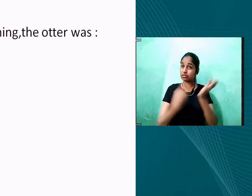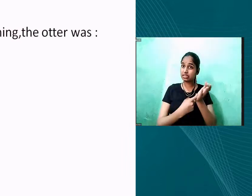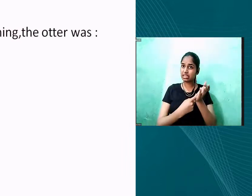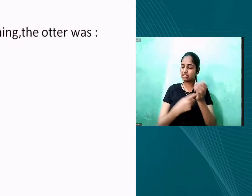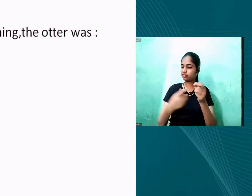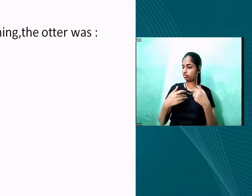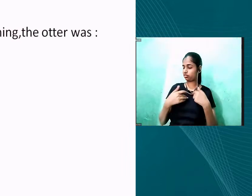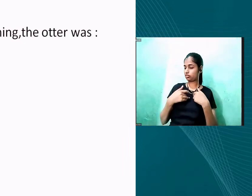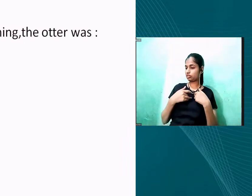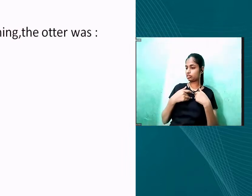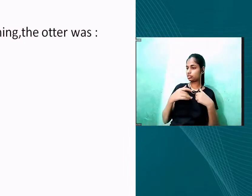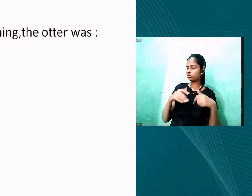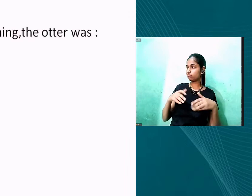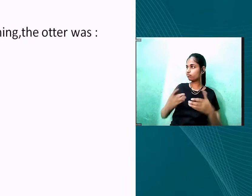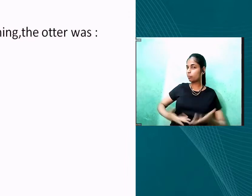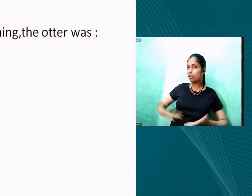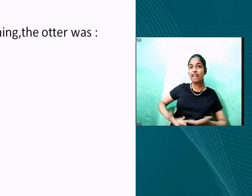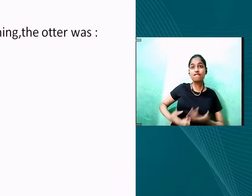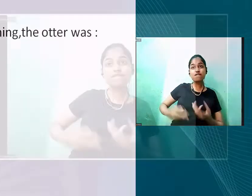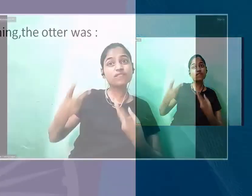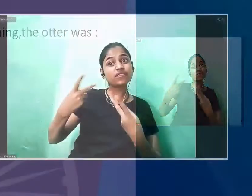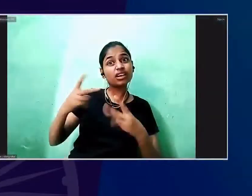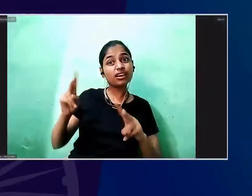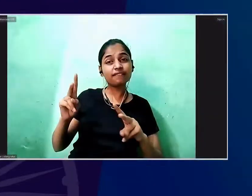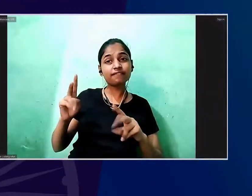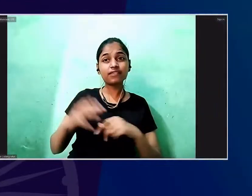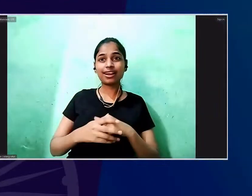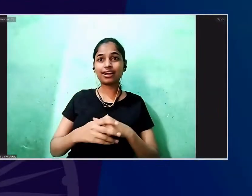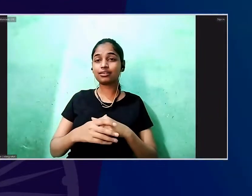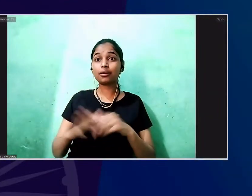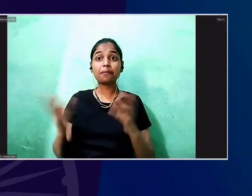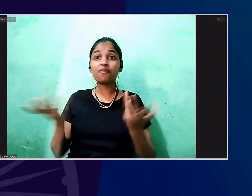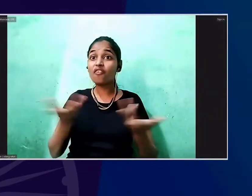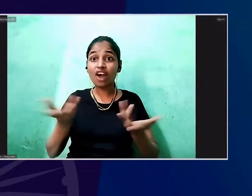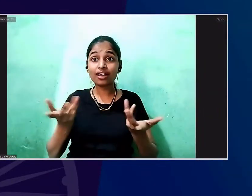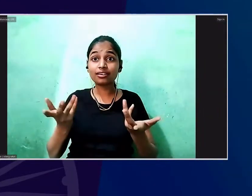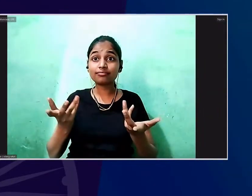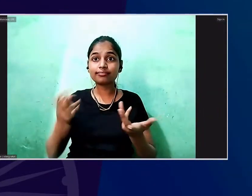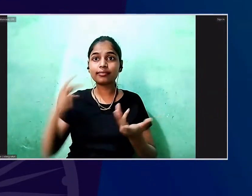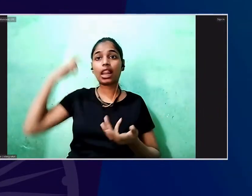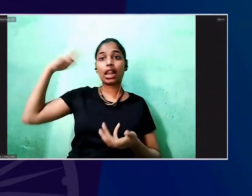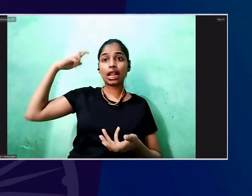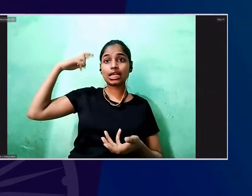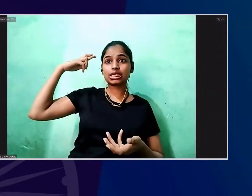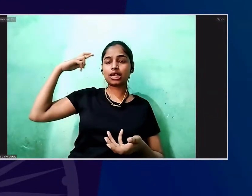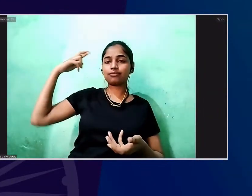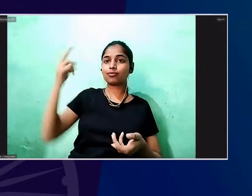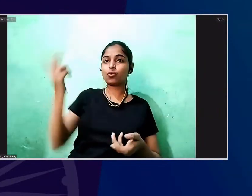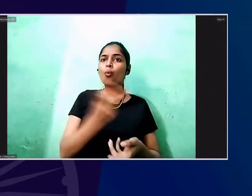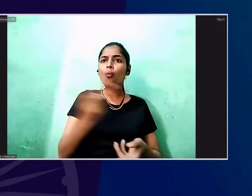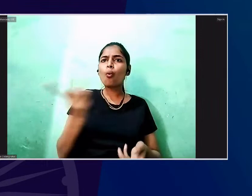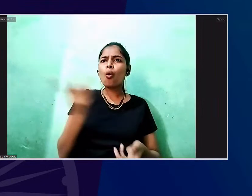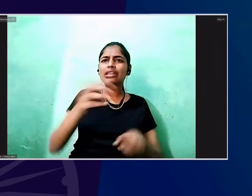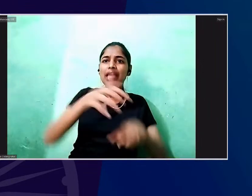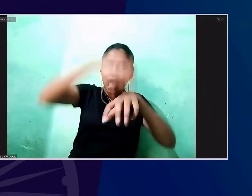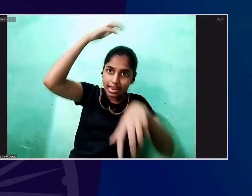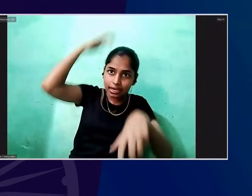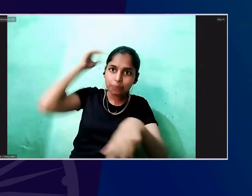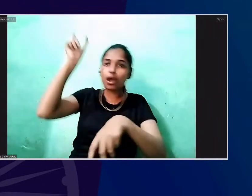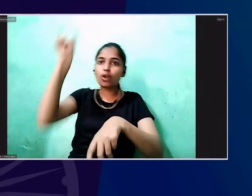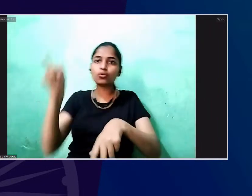new people, you don't know how to react. Similarly, the otter also did not know how to